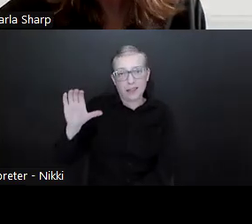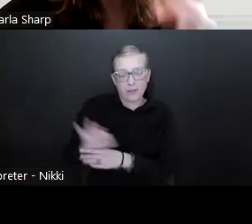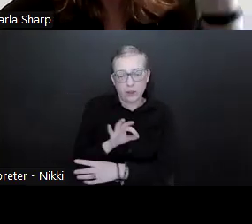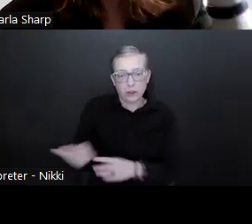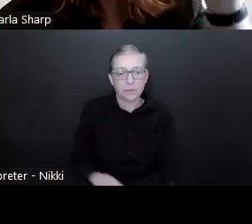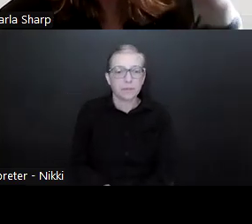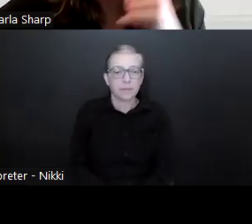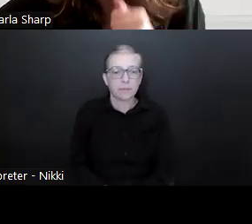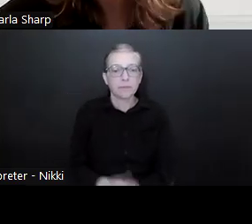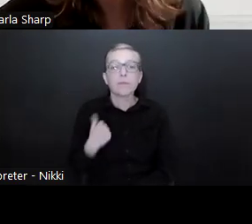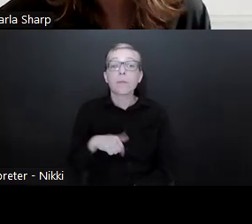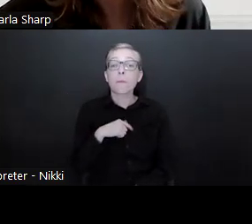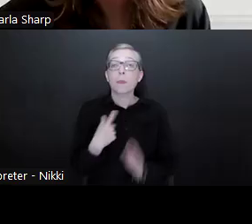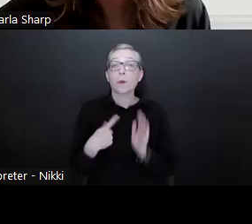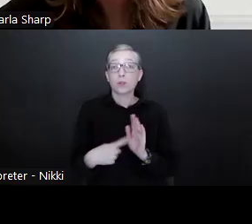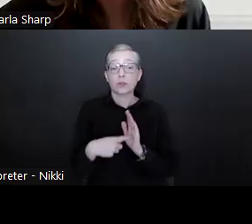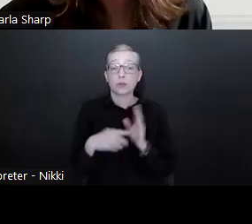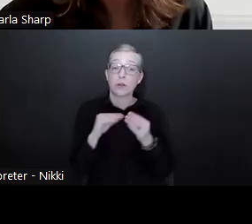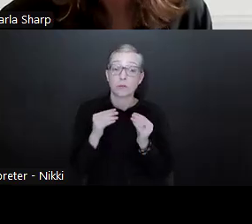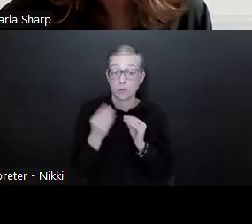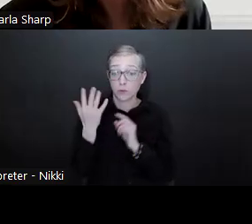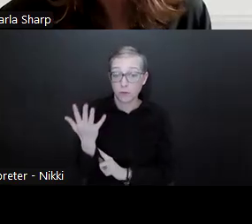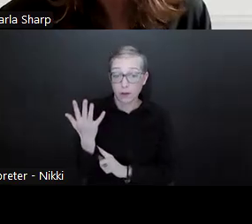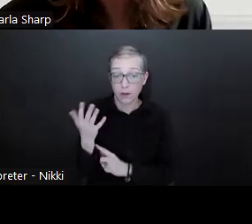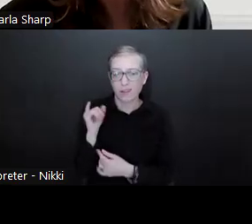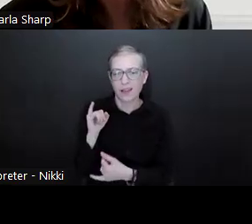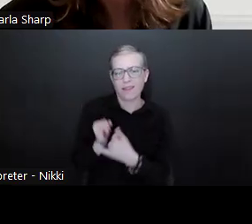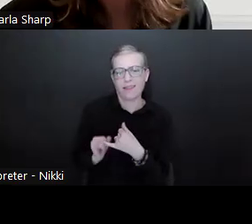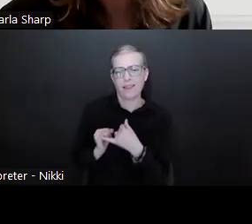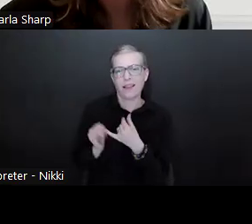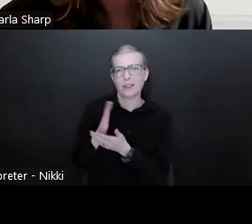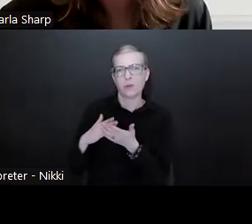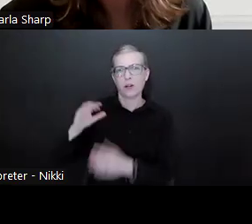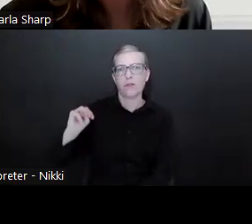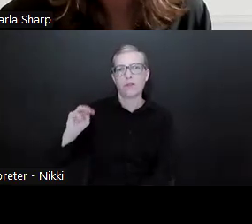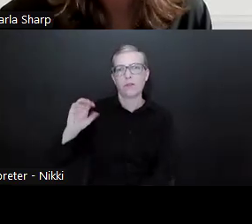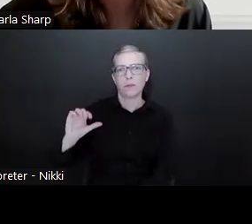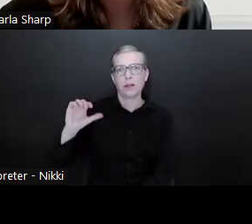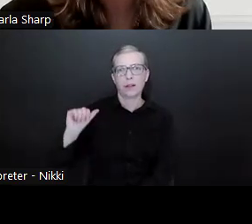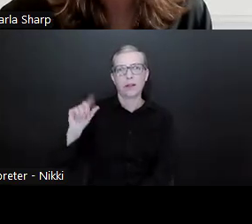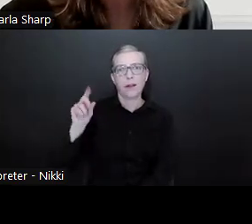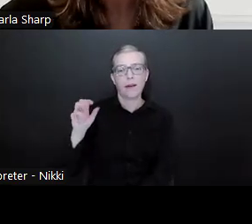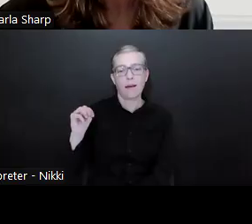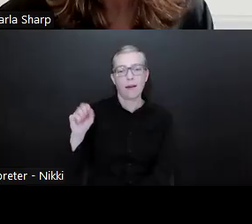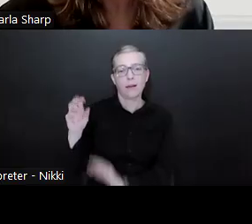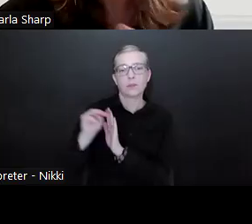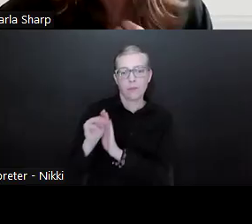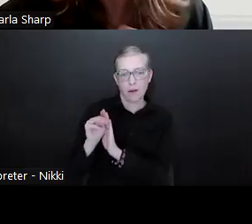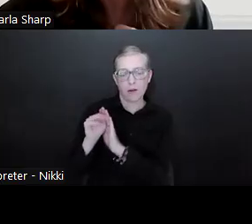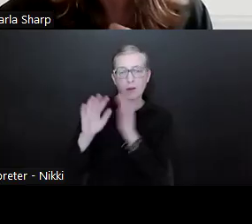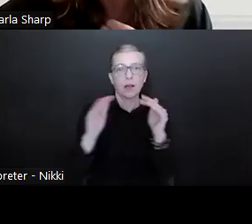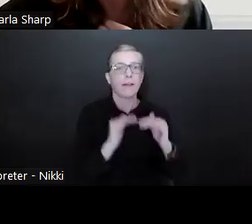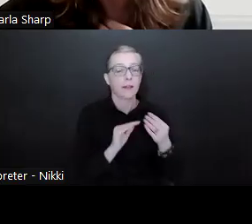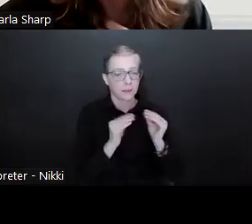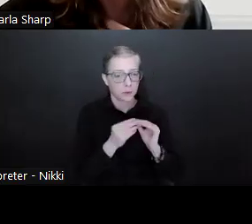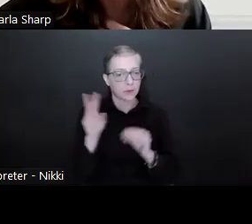identity, that last level of McAdams's model, associates with personality dysfunction in adolescence, and also